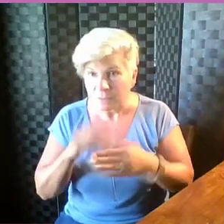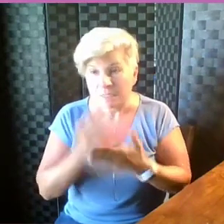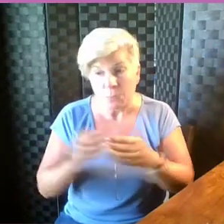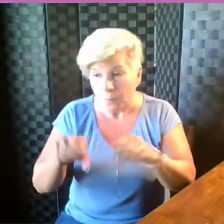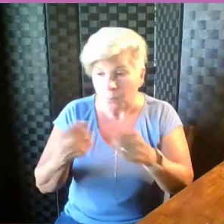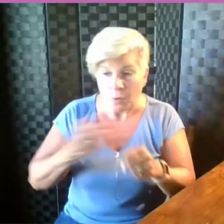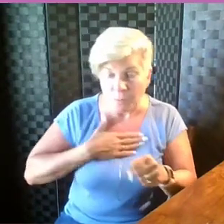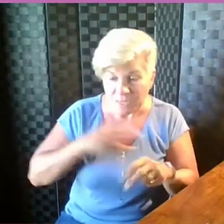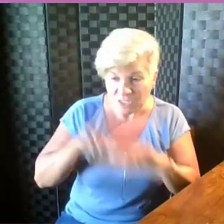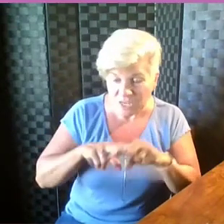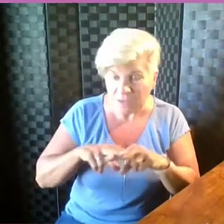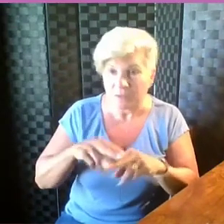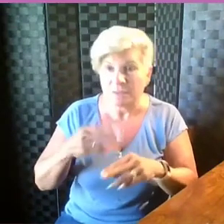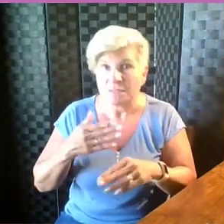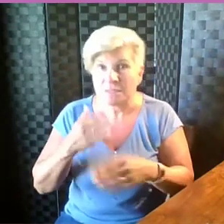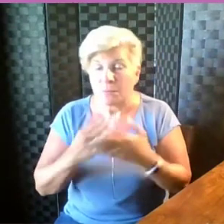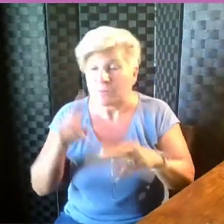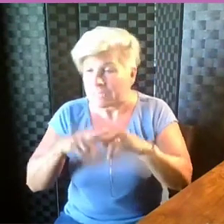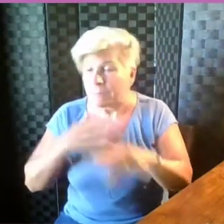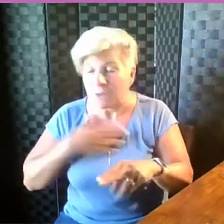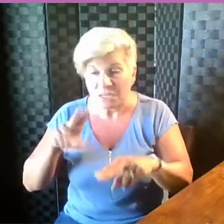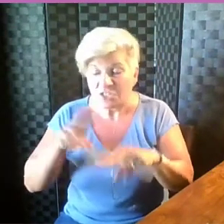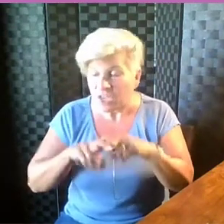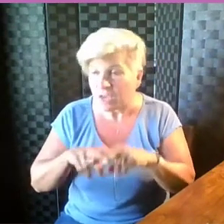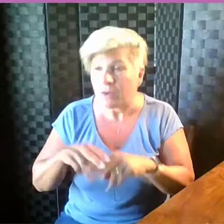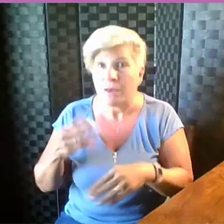thing. All 3 of them said the same words.